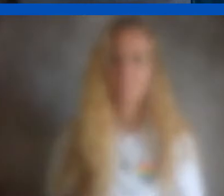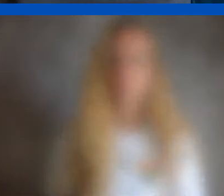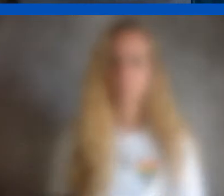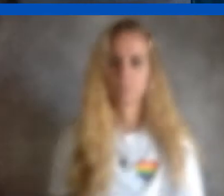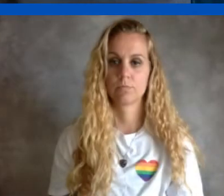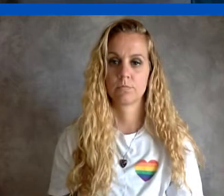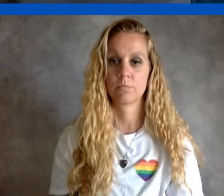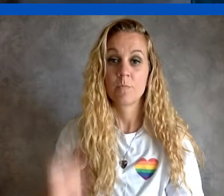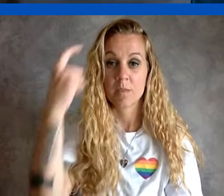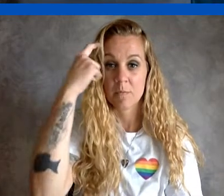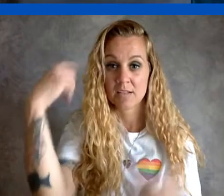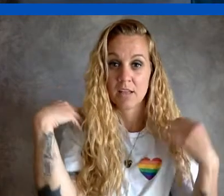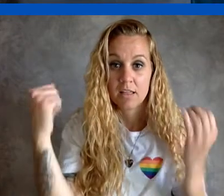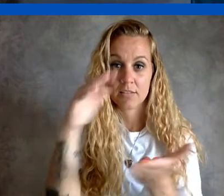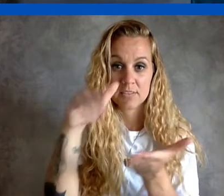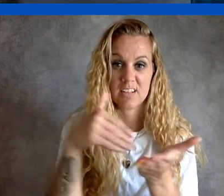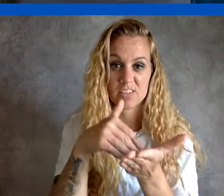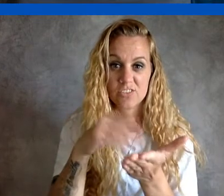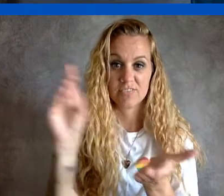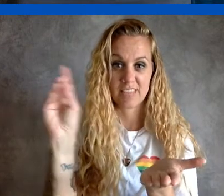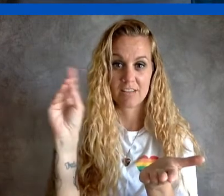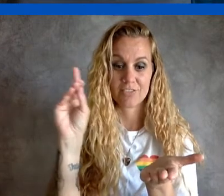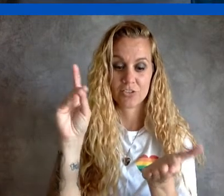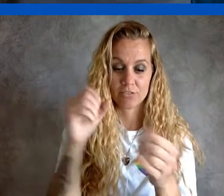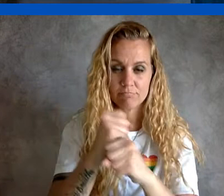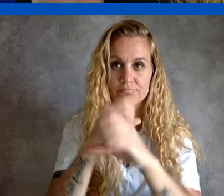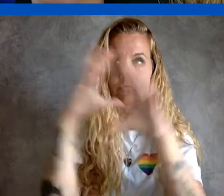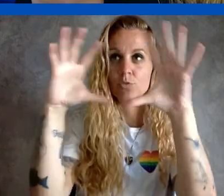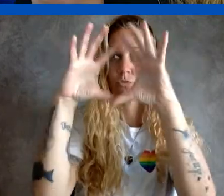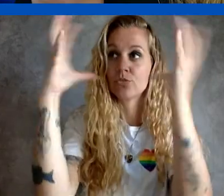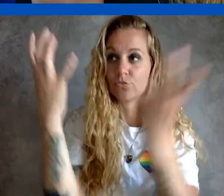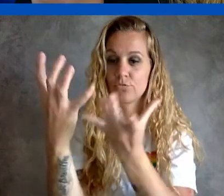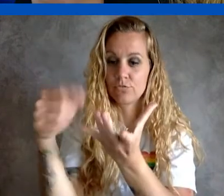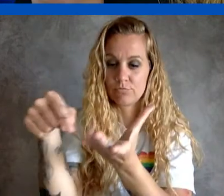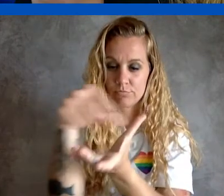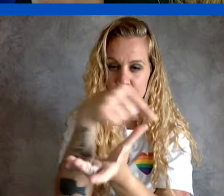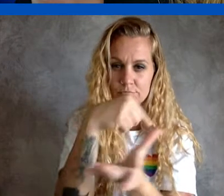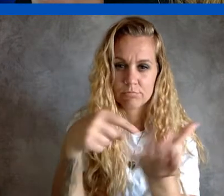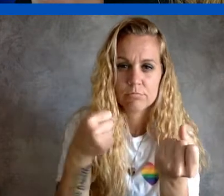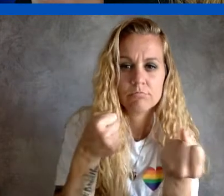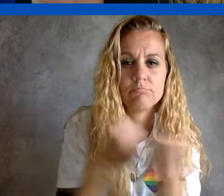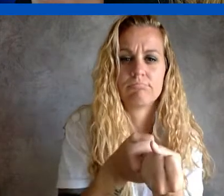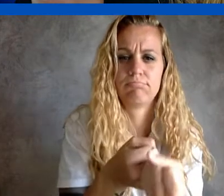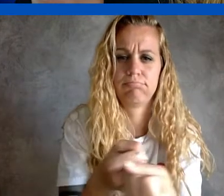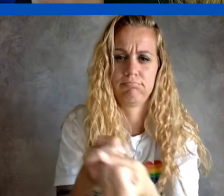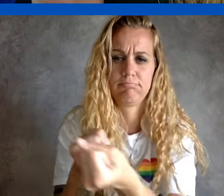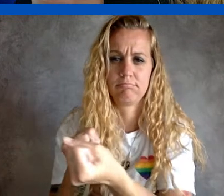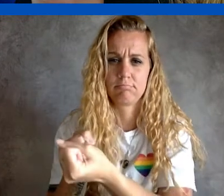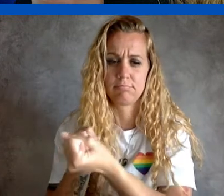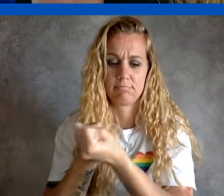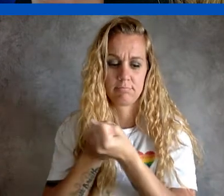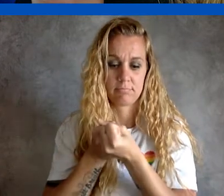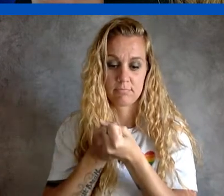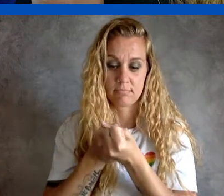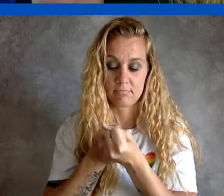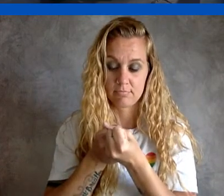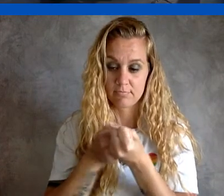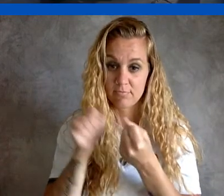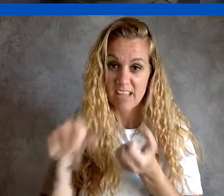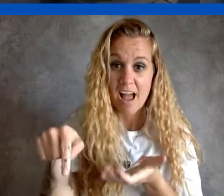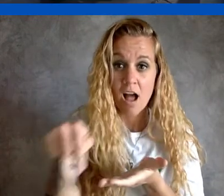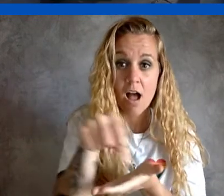bold, bright, and beautiful. Mental Health Center of Denver envisions a